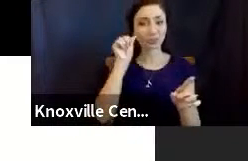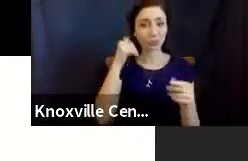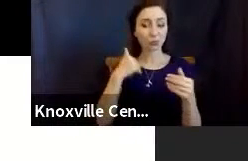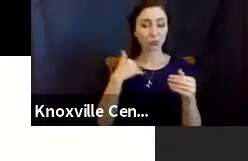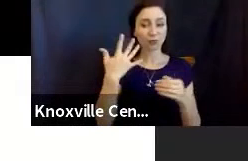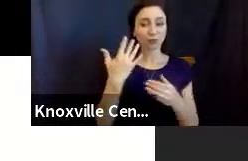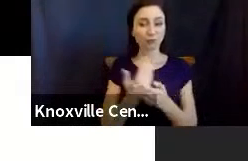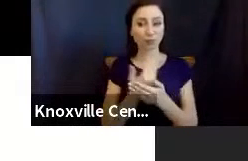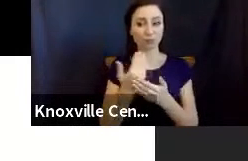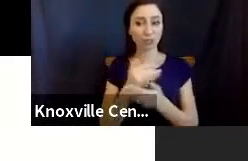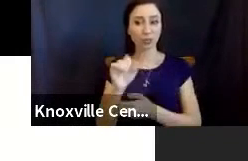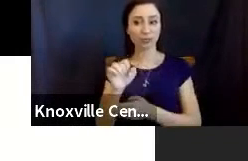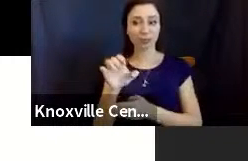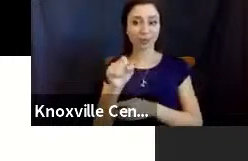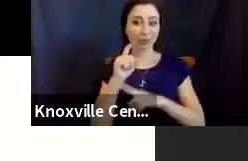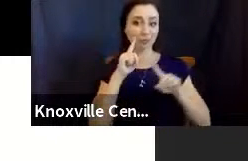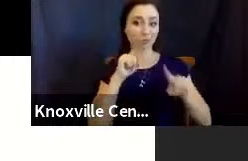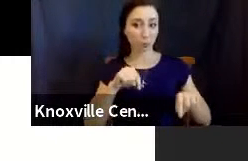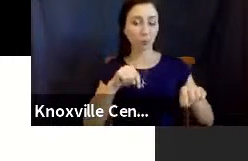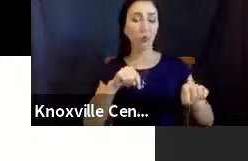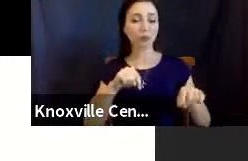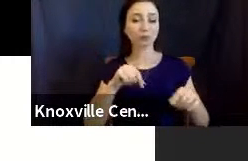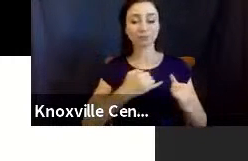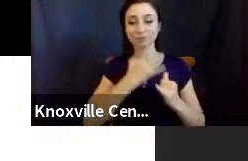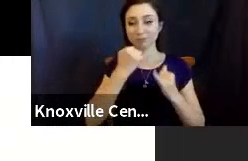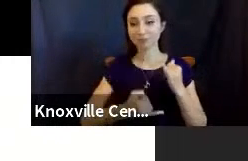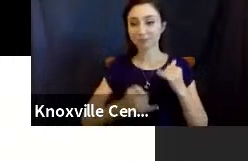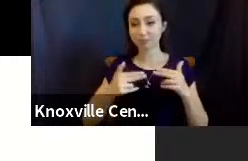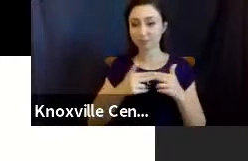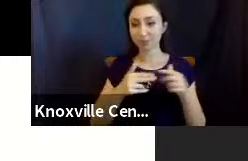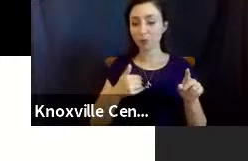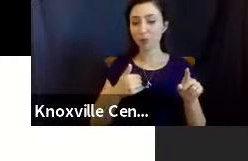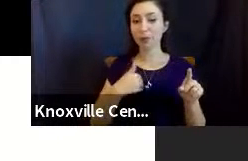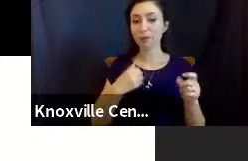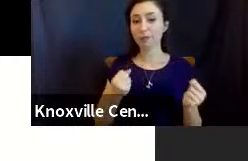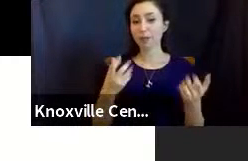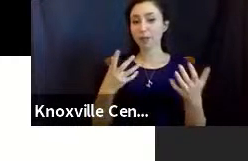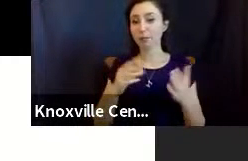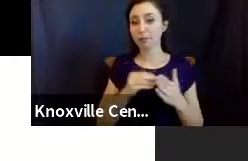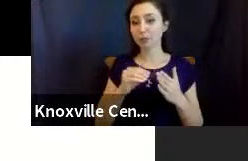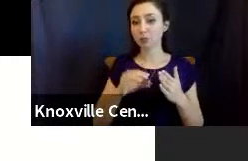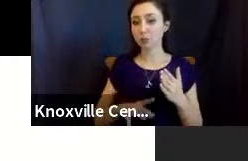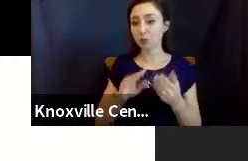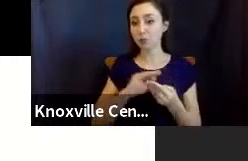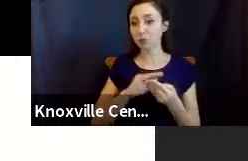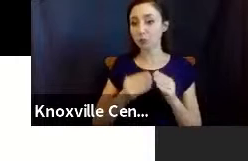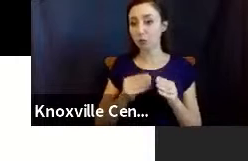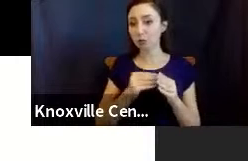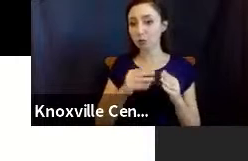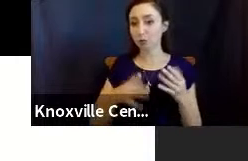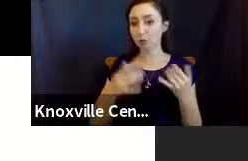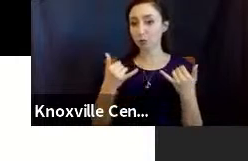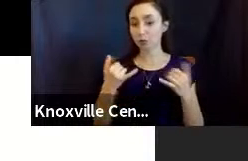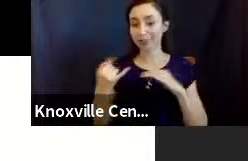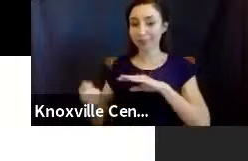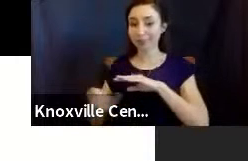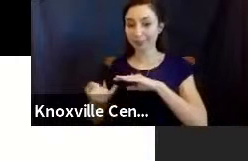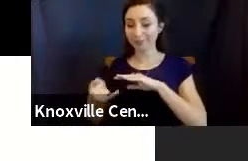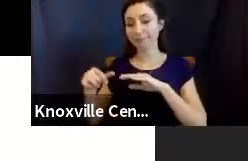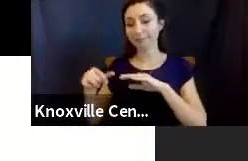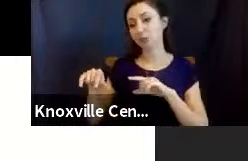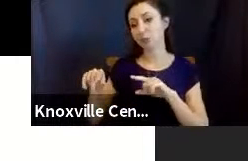reported. And on our final slide, we have the number of students and employees currently in isolation or